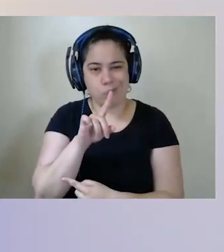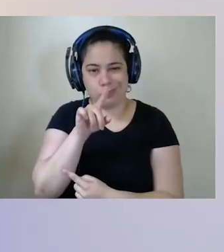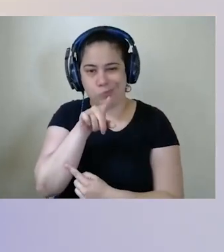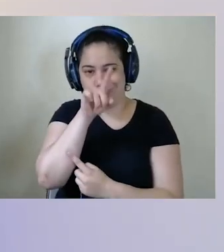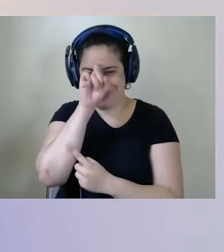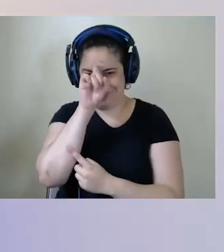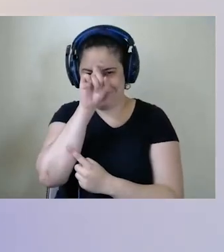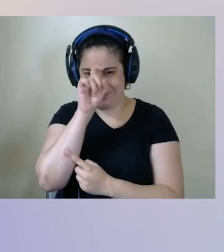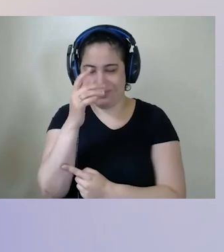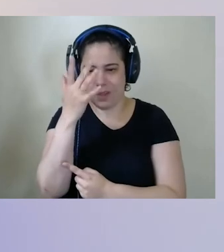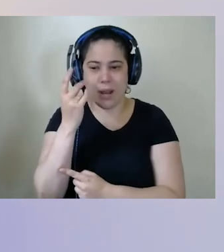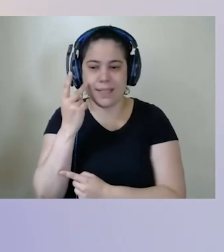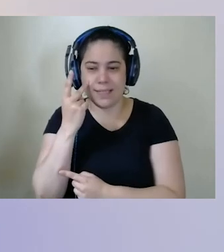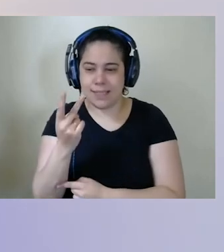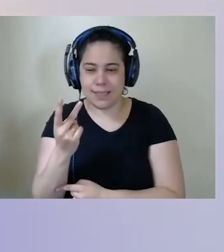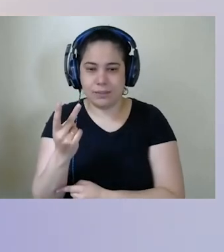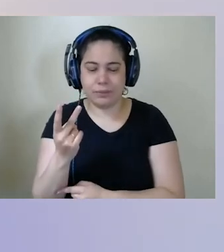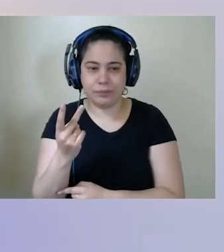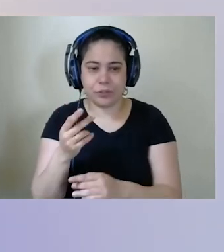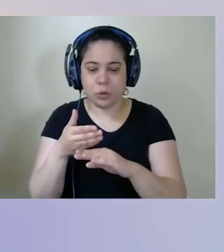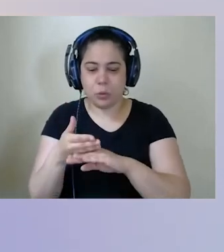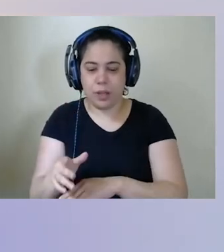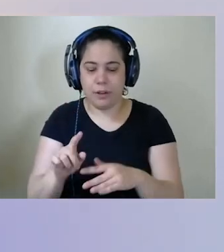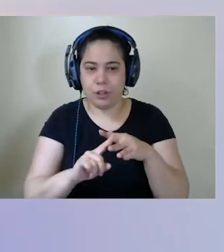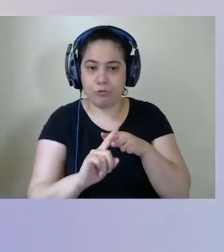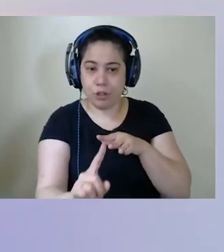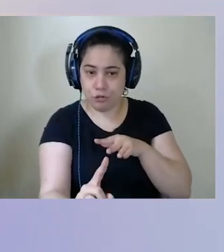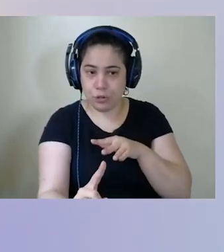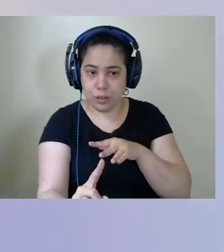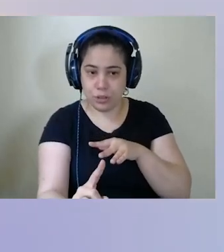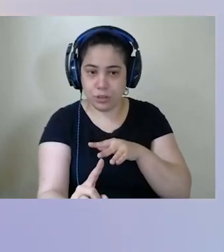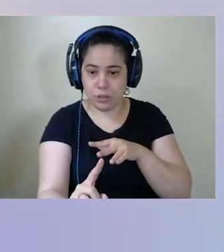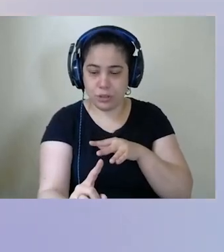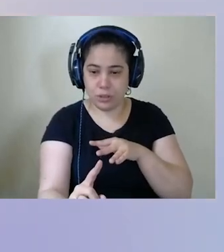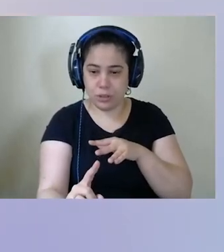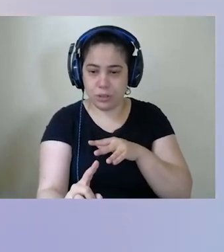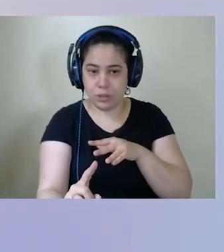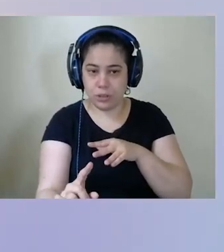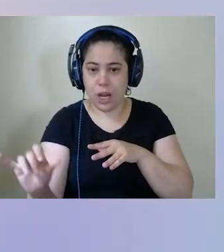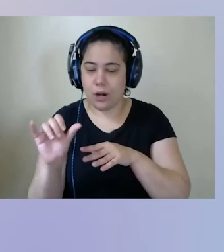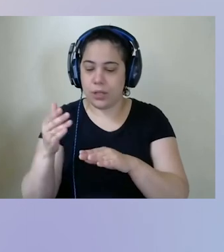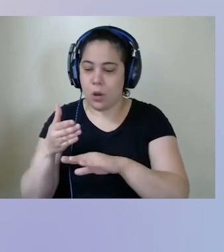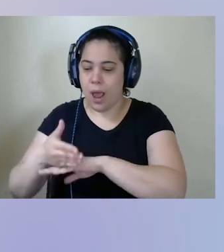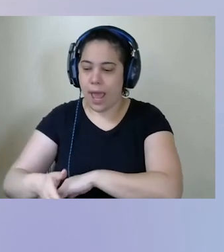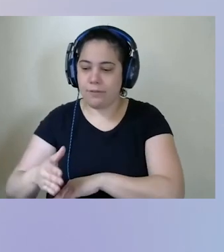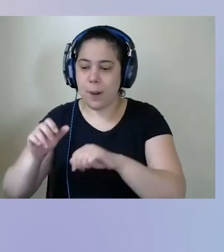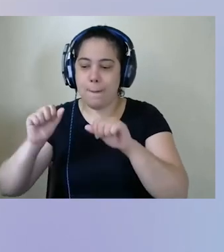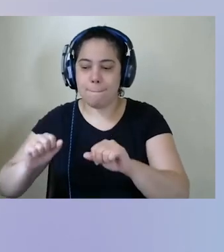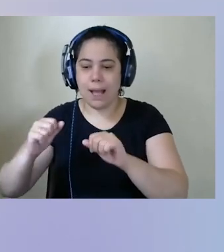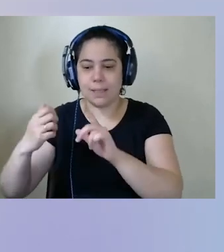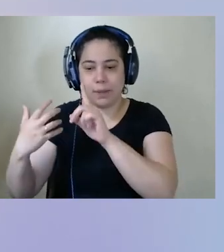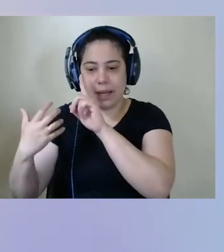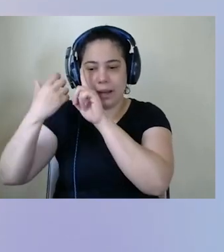Now we're looking at the post retreat compared to post possible concussion. And